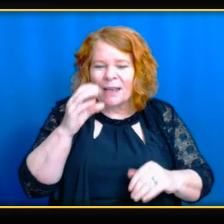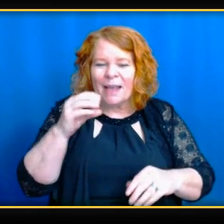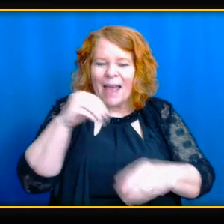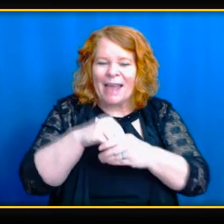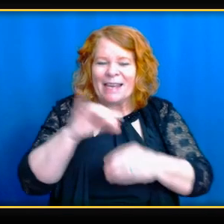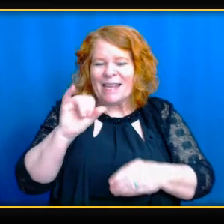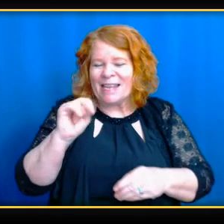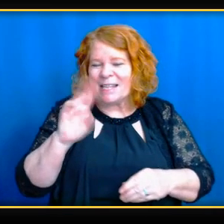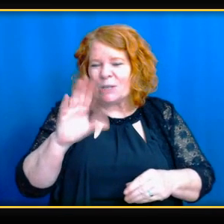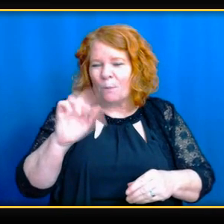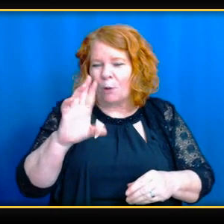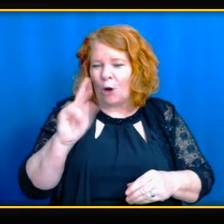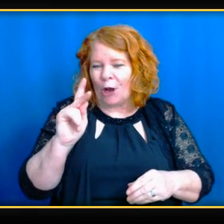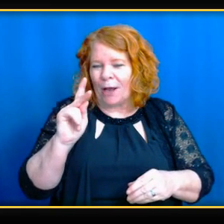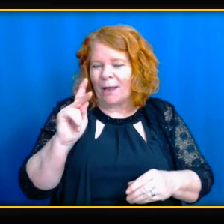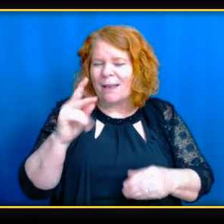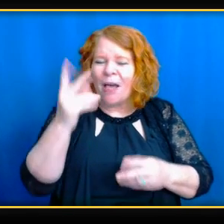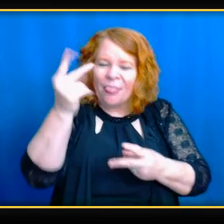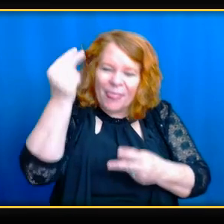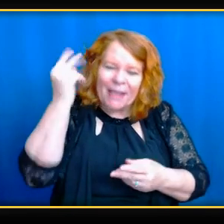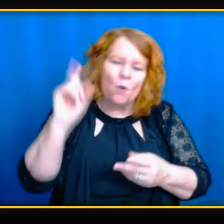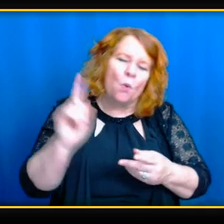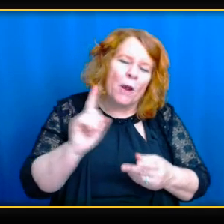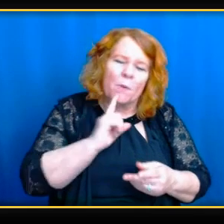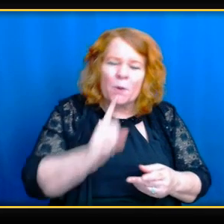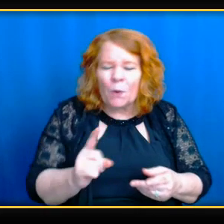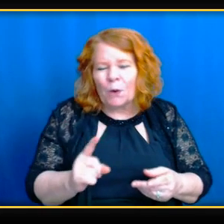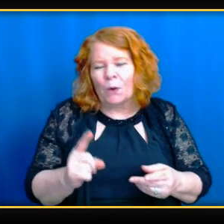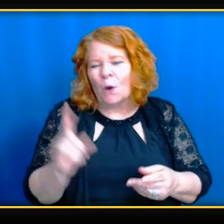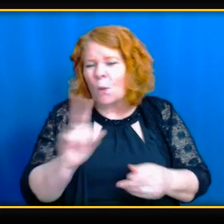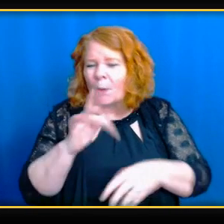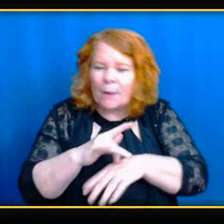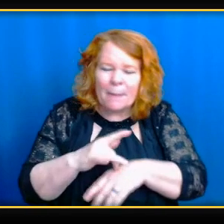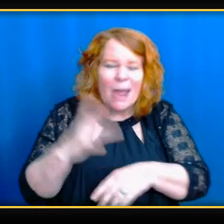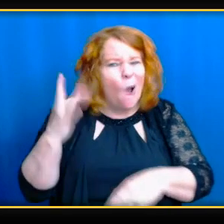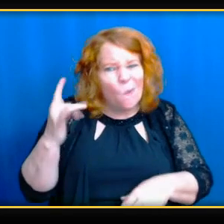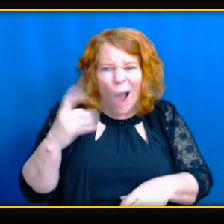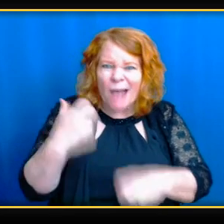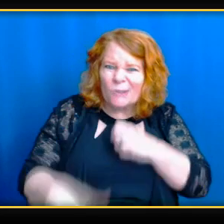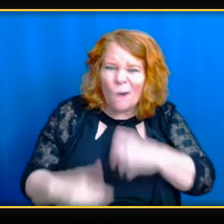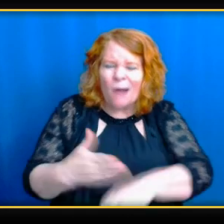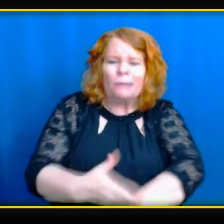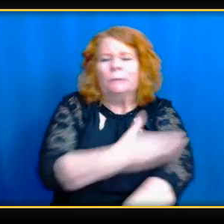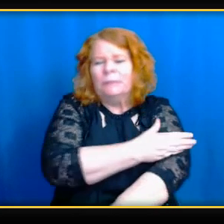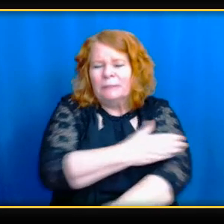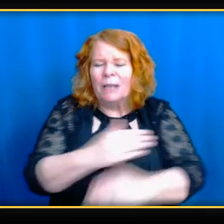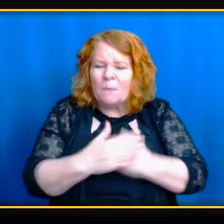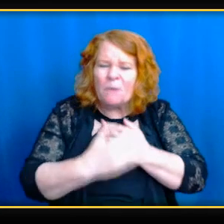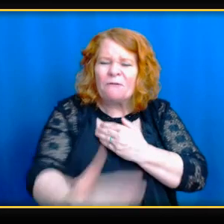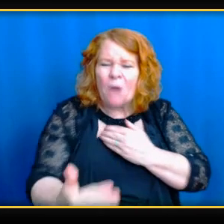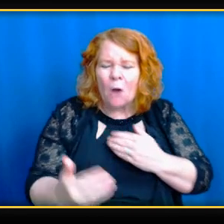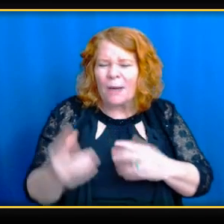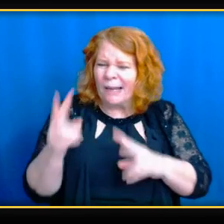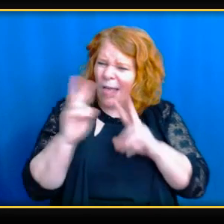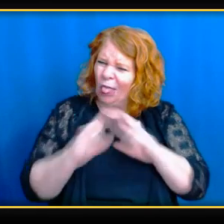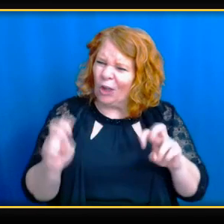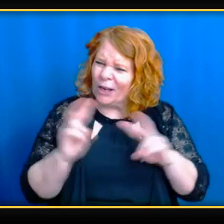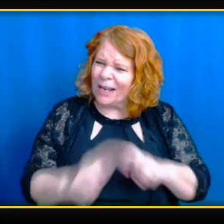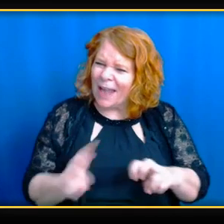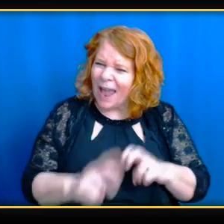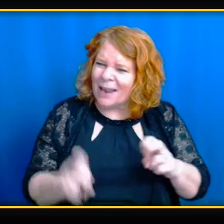and why it was taking us so long to move forward, and really looking at what are some of the causes of